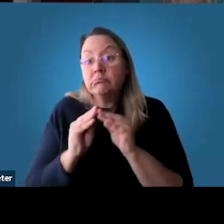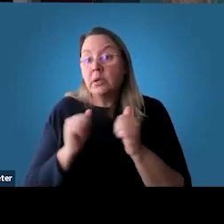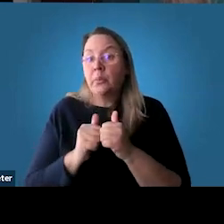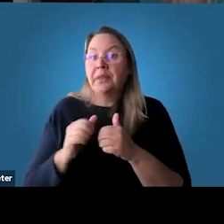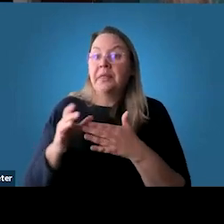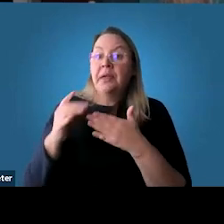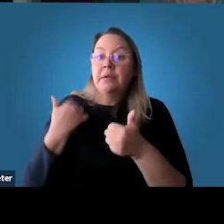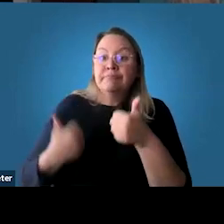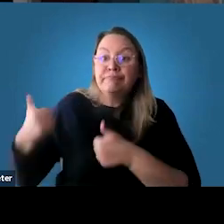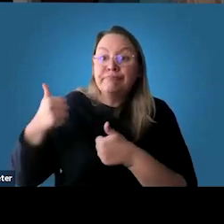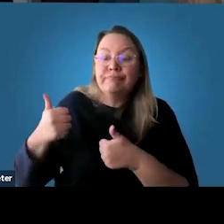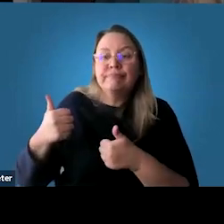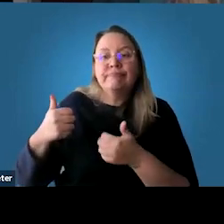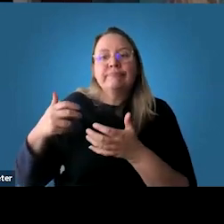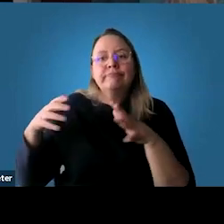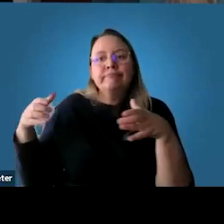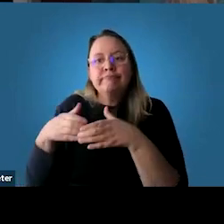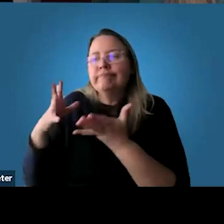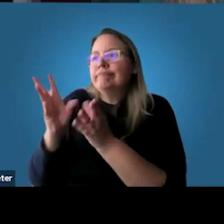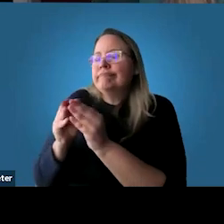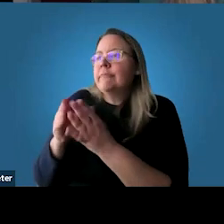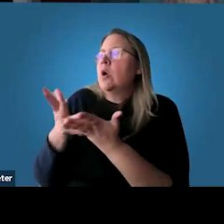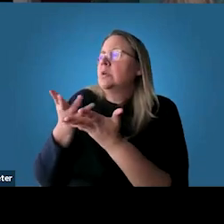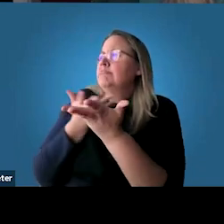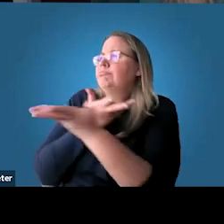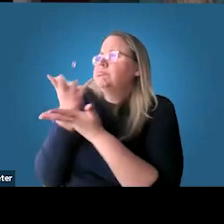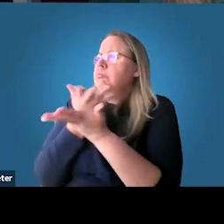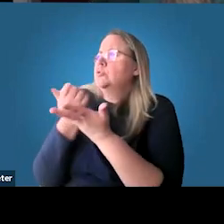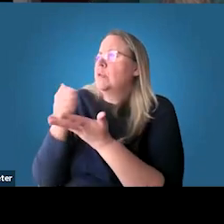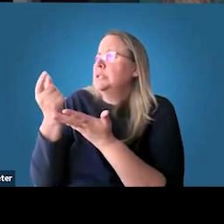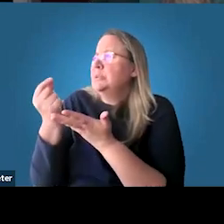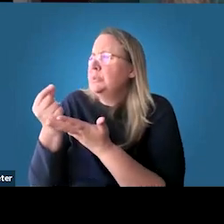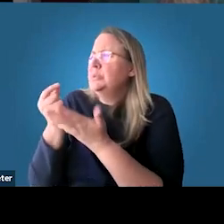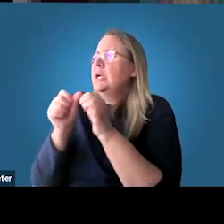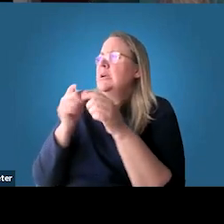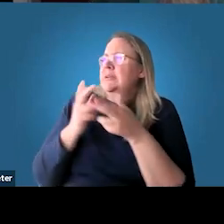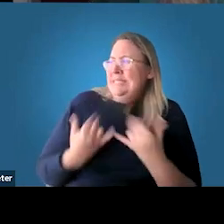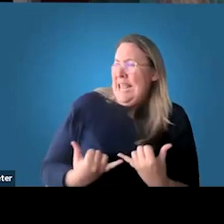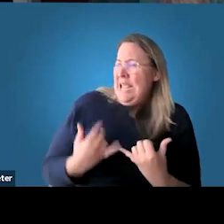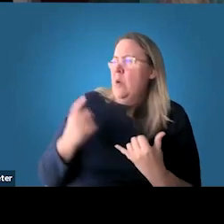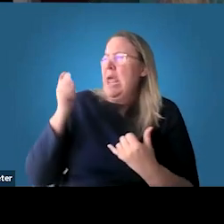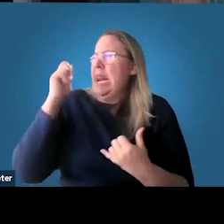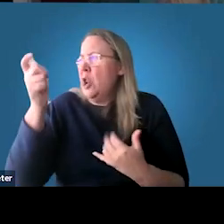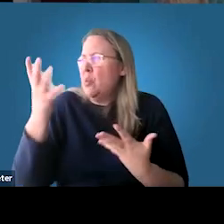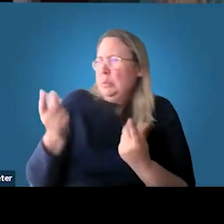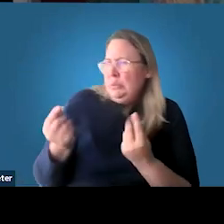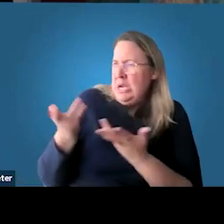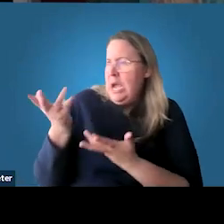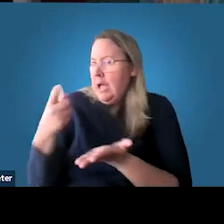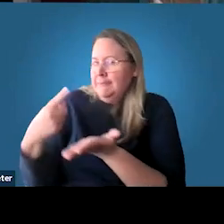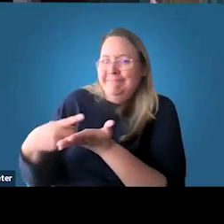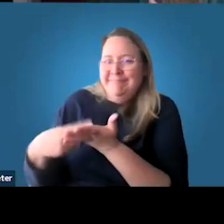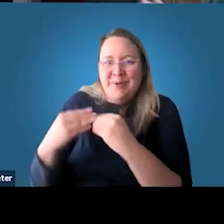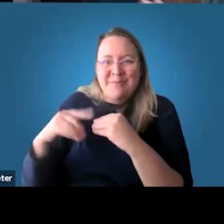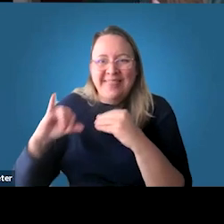or department heads and have a conversation about what you're trying to do in the short and long term. For the purposes of today's